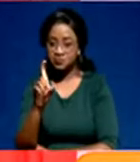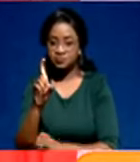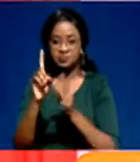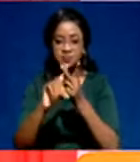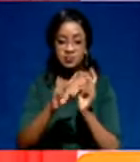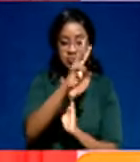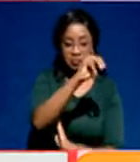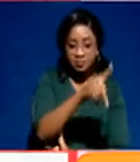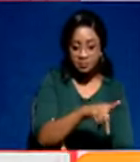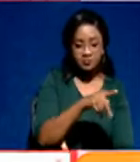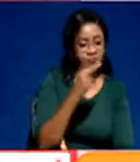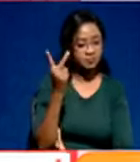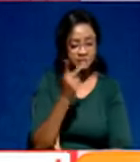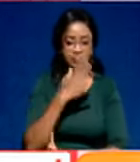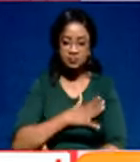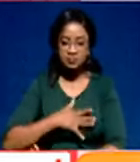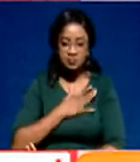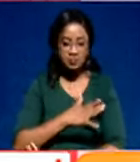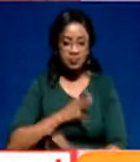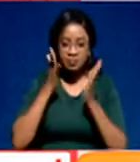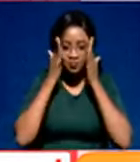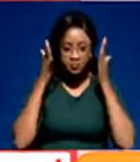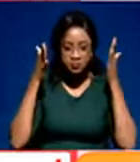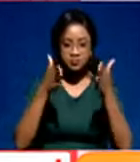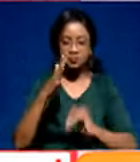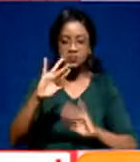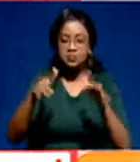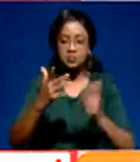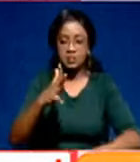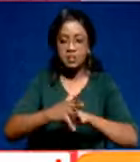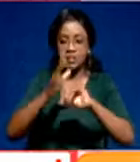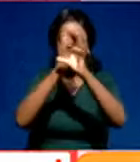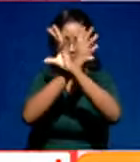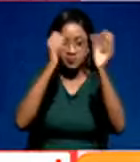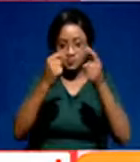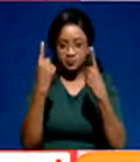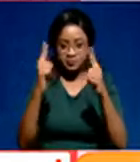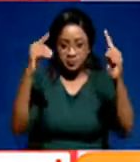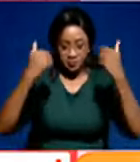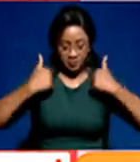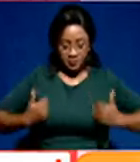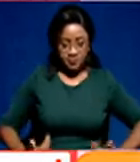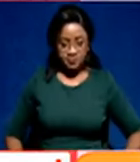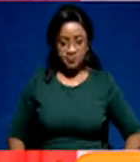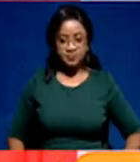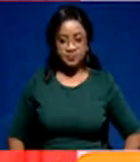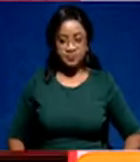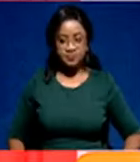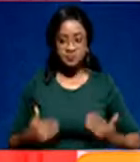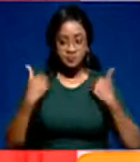the legislature, let us focus on helping the president to succeed. I am persuaded from where I